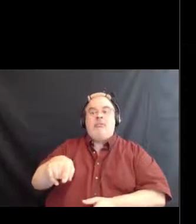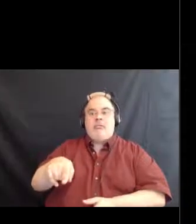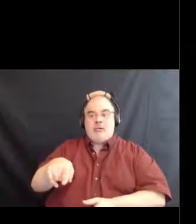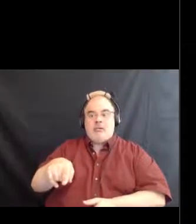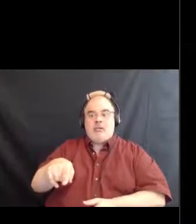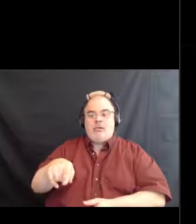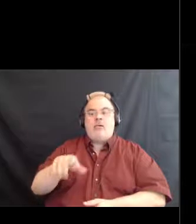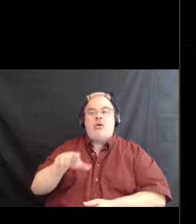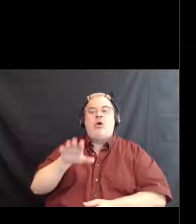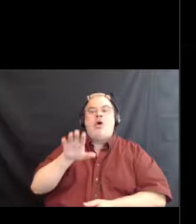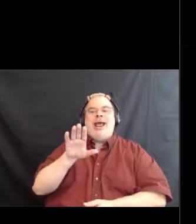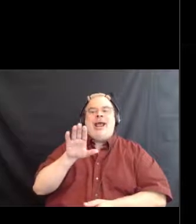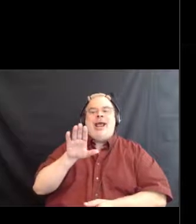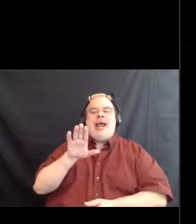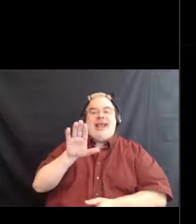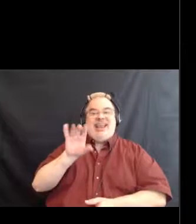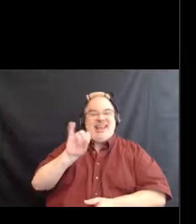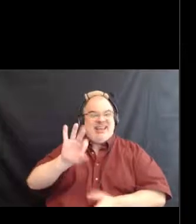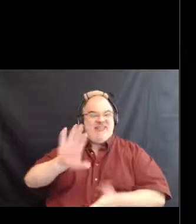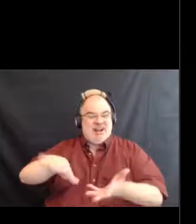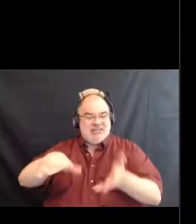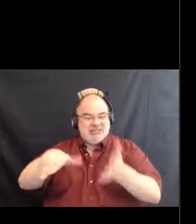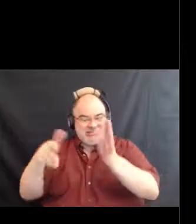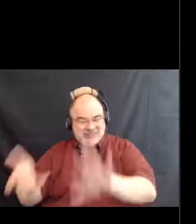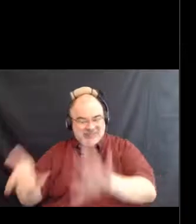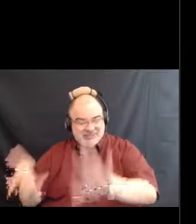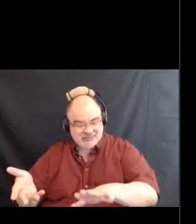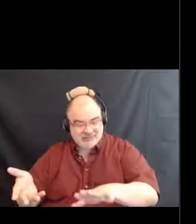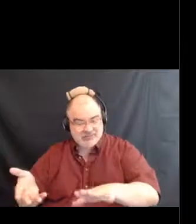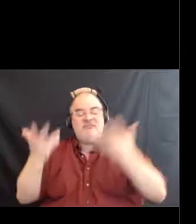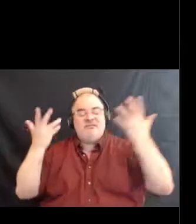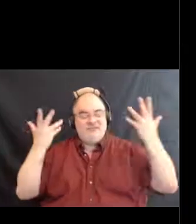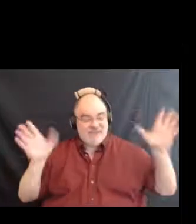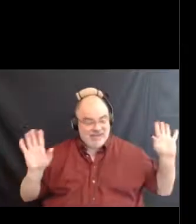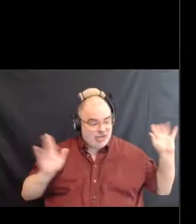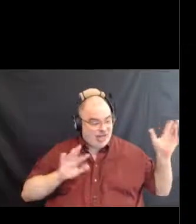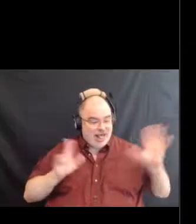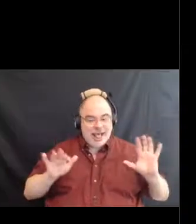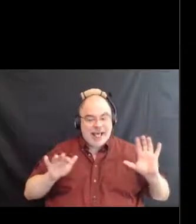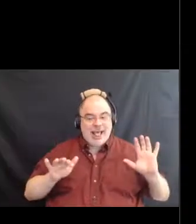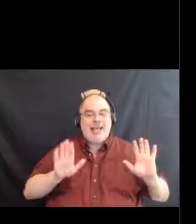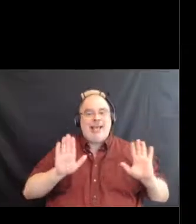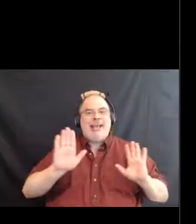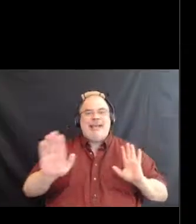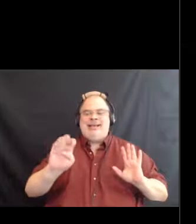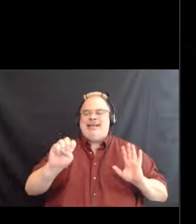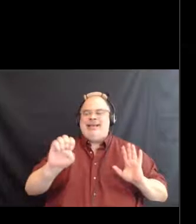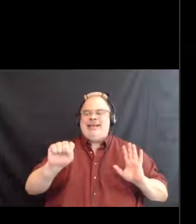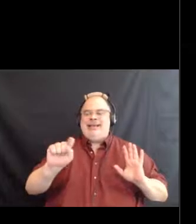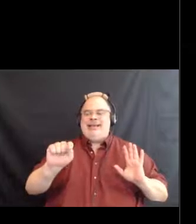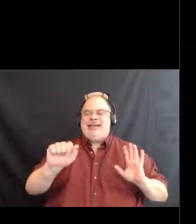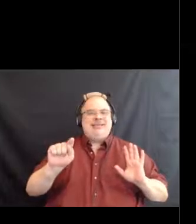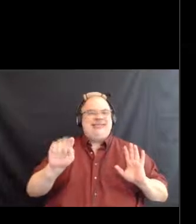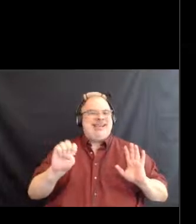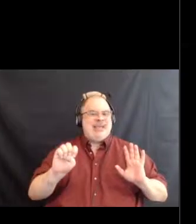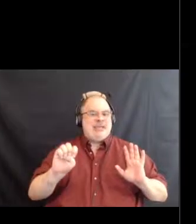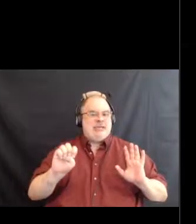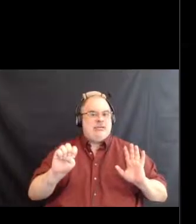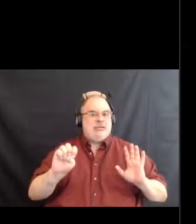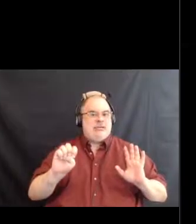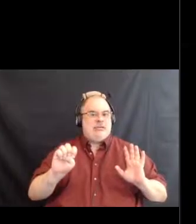beneficiary's estate after all qualified disability expenses are paid. So there is no Medicaid recovery on an